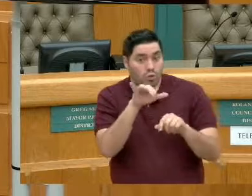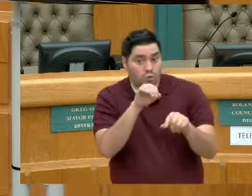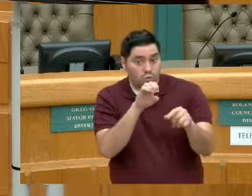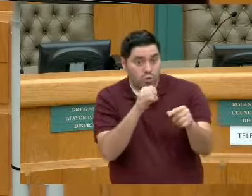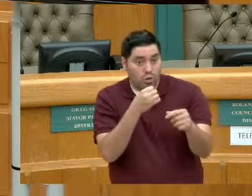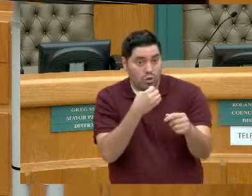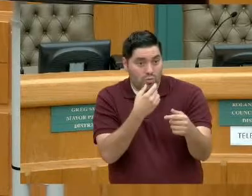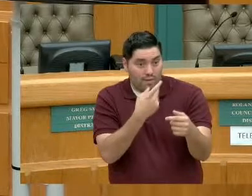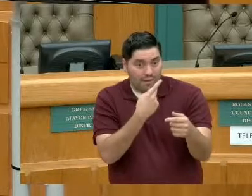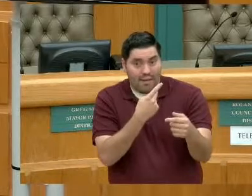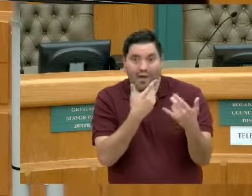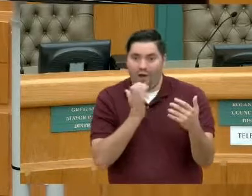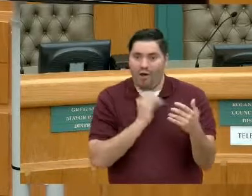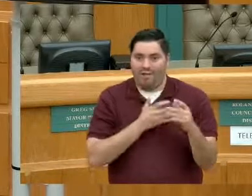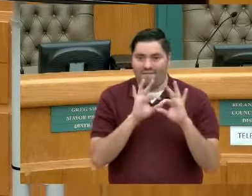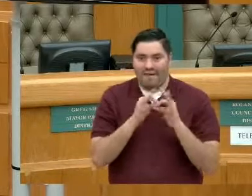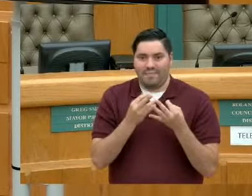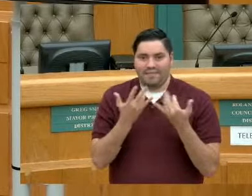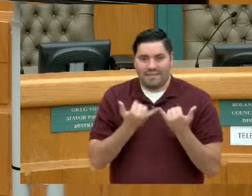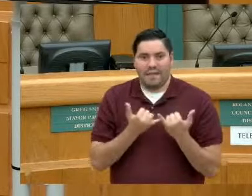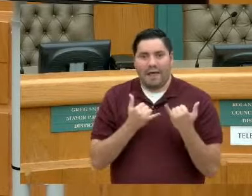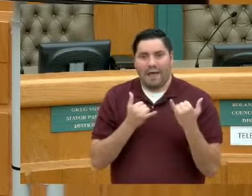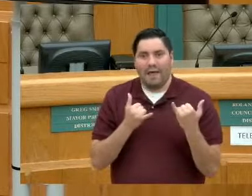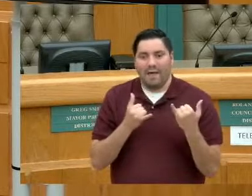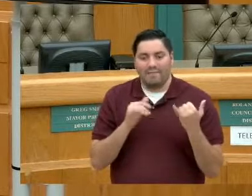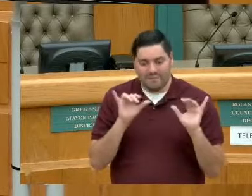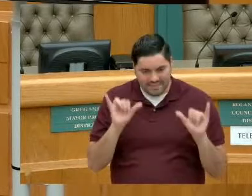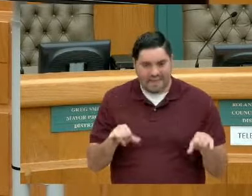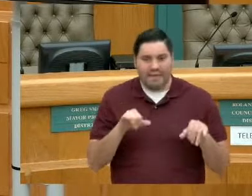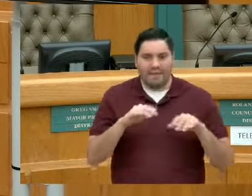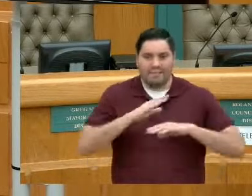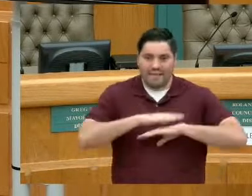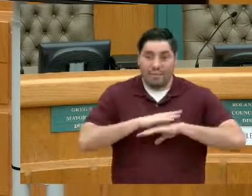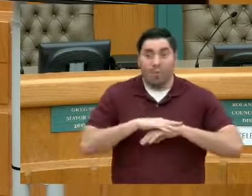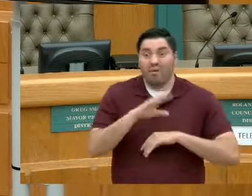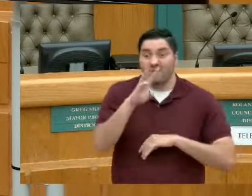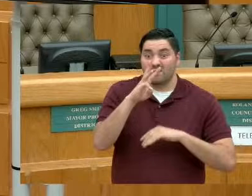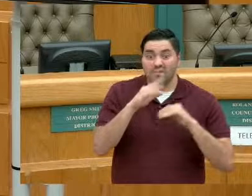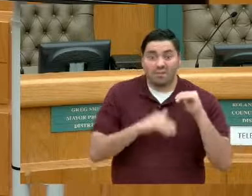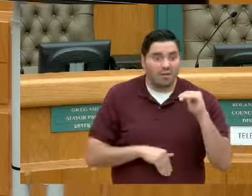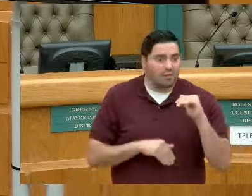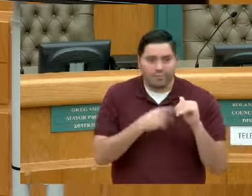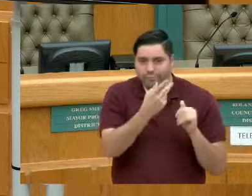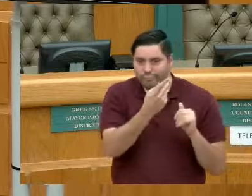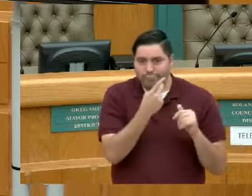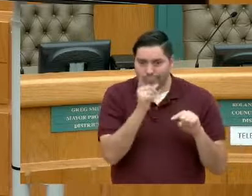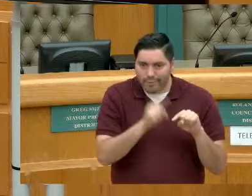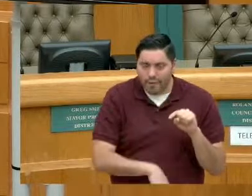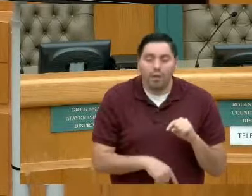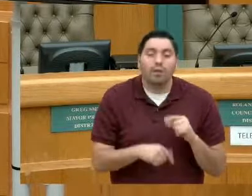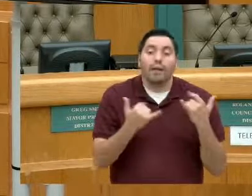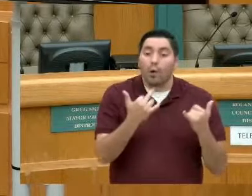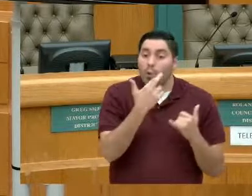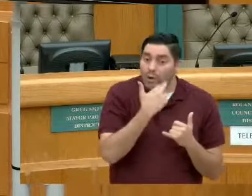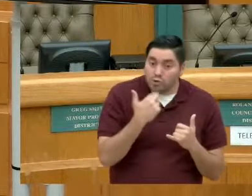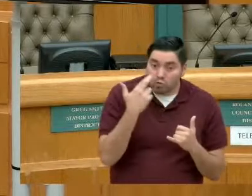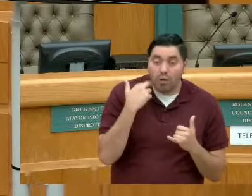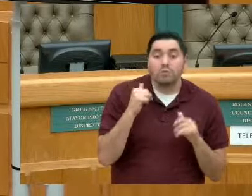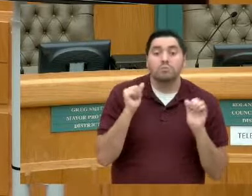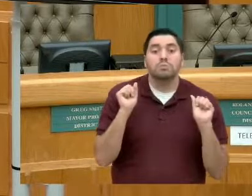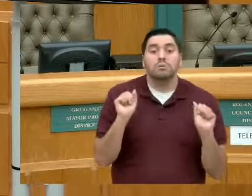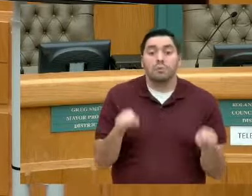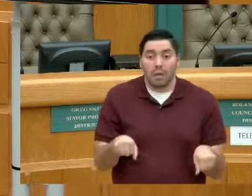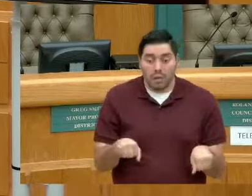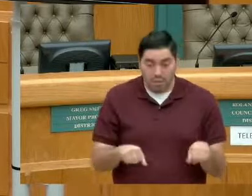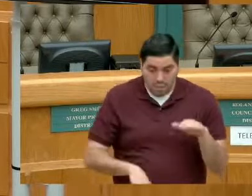sit together because that is, we don't make it under the 6 rule. So the restaurants can expand their occupancy